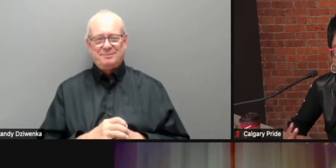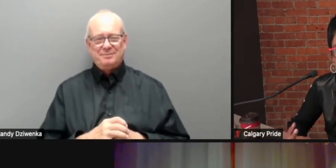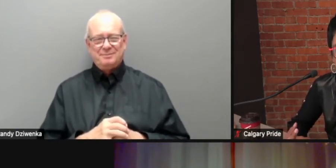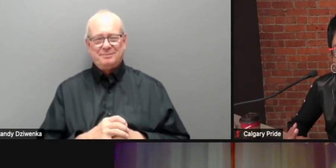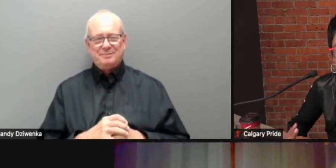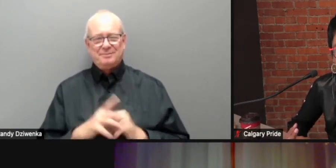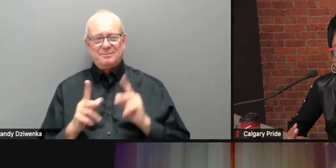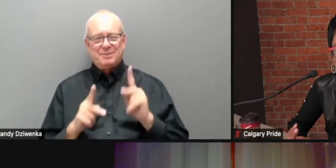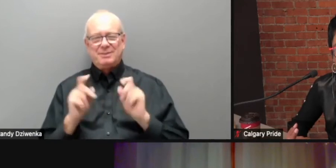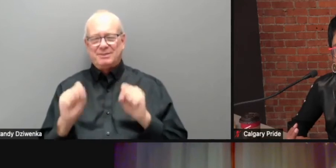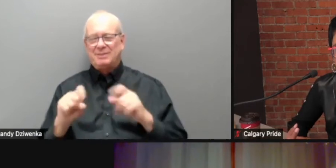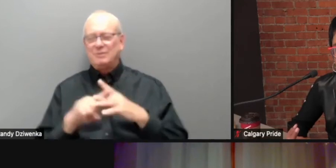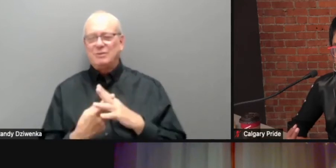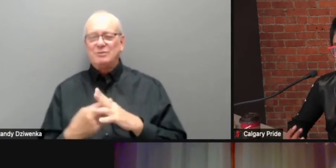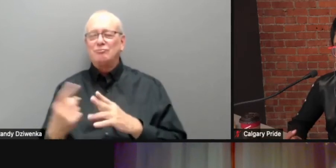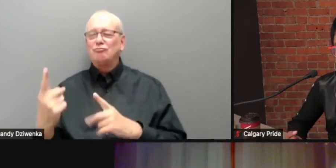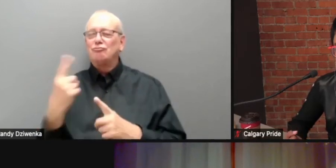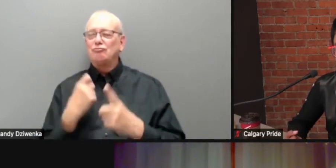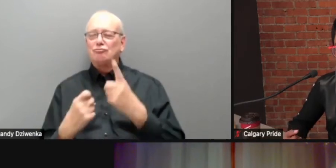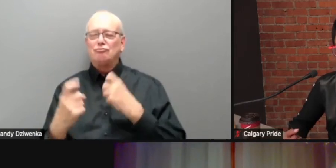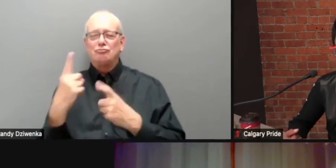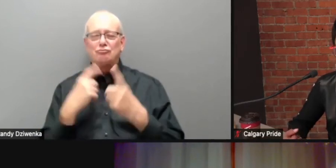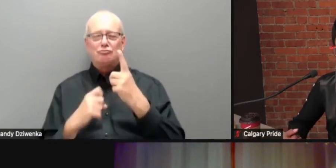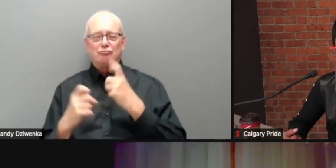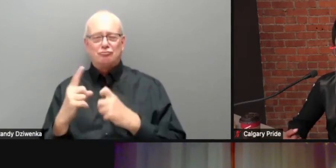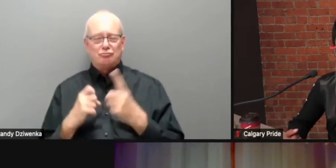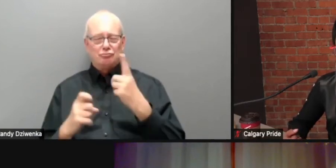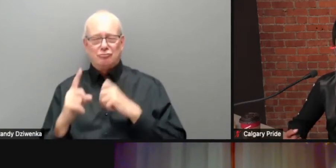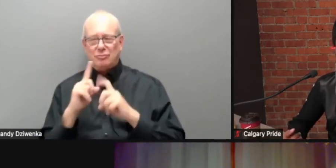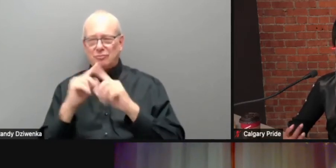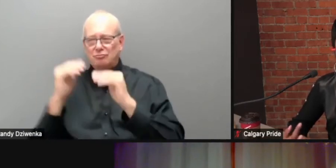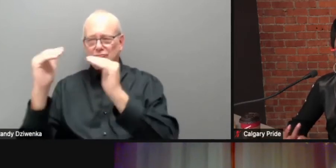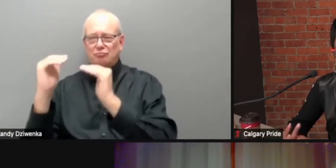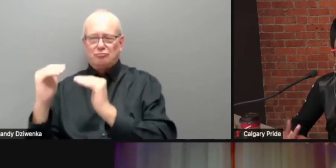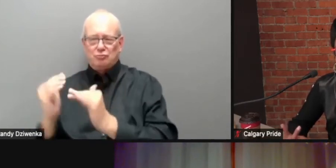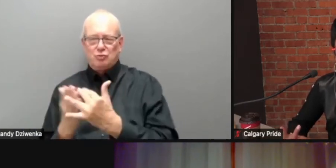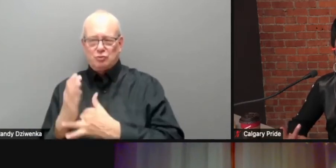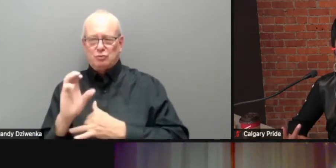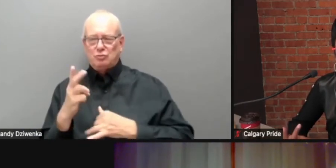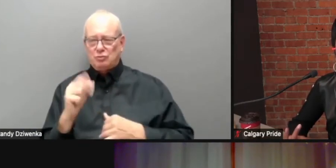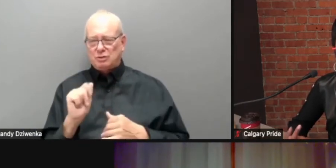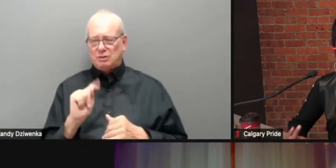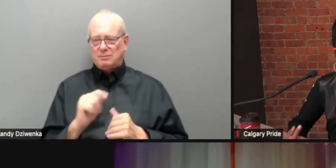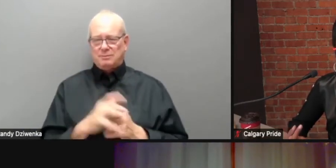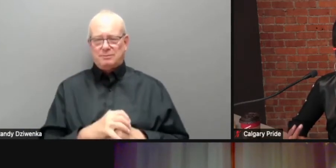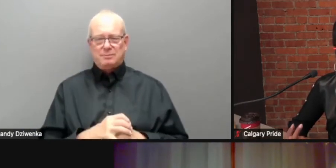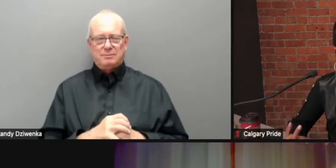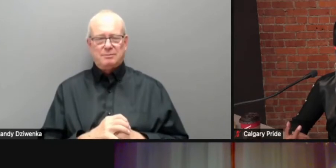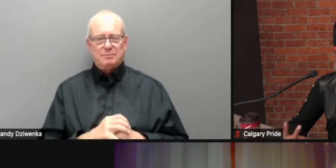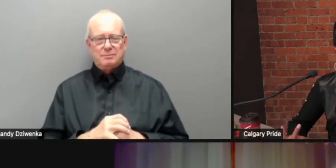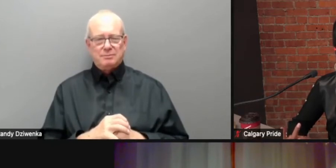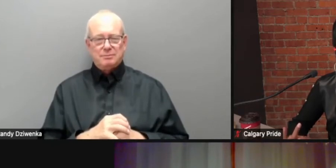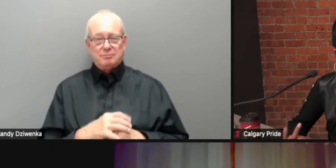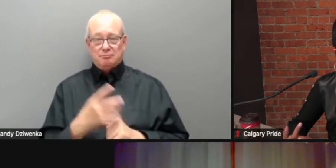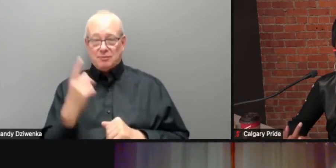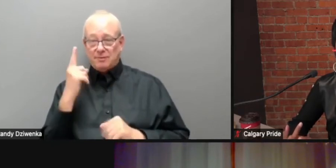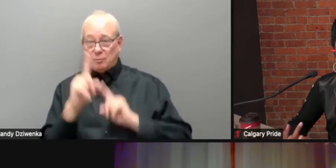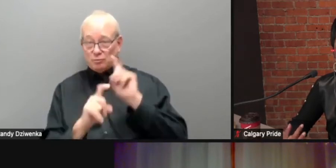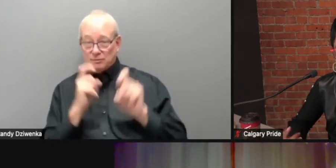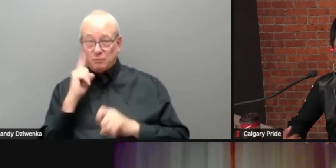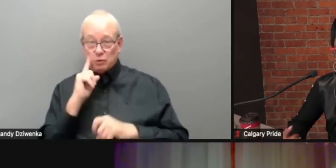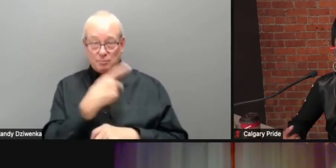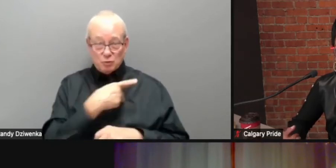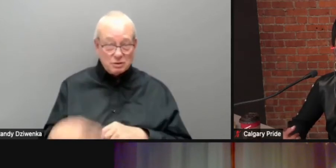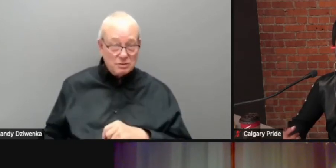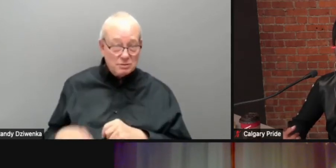center stage and ask questions, your burning questions, to either Prince Manvendra or Lavina or